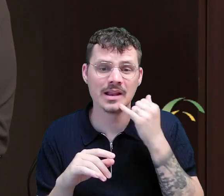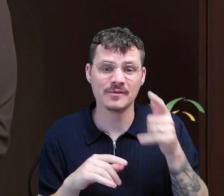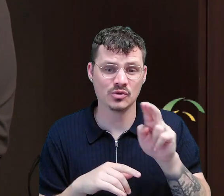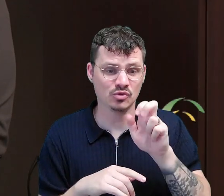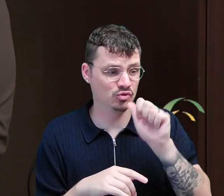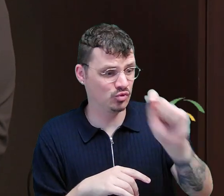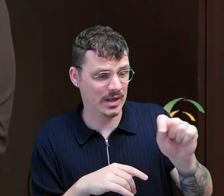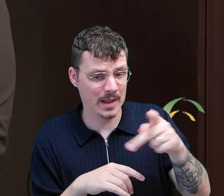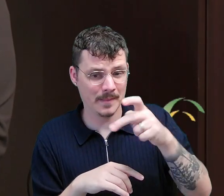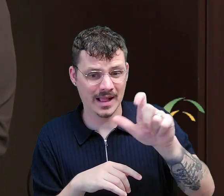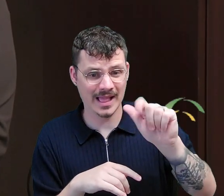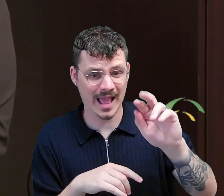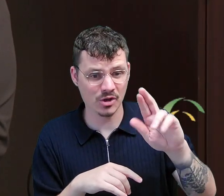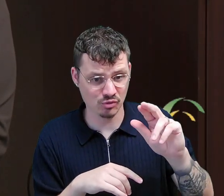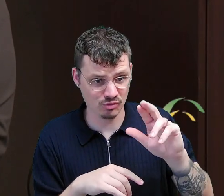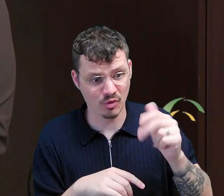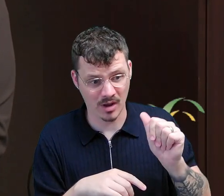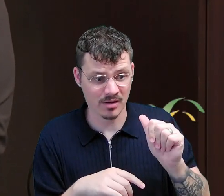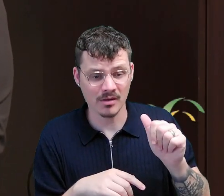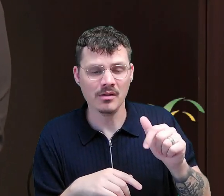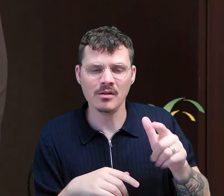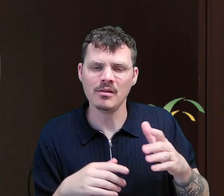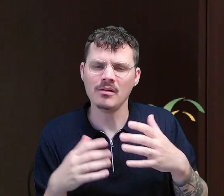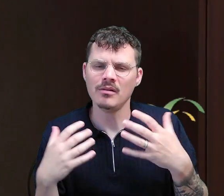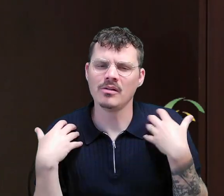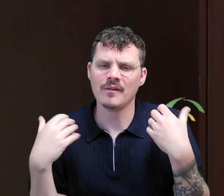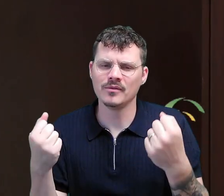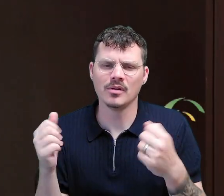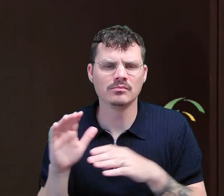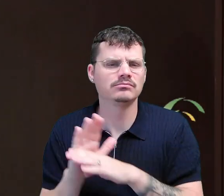that pellagra, their recovery will be accelerated.